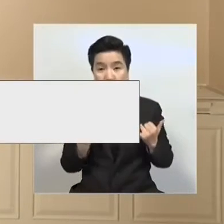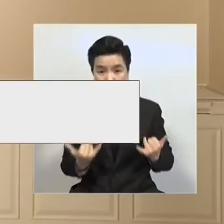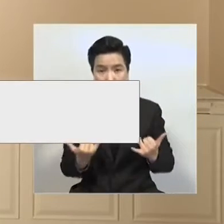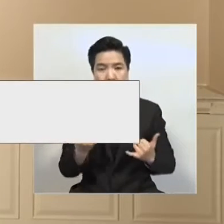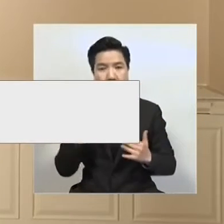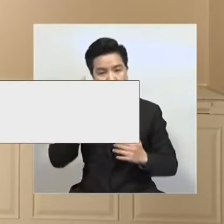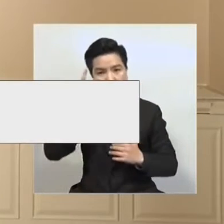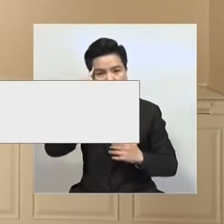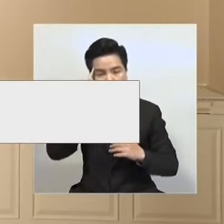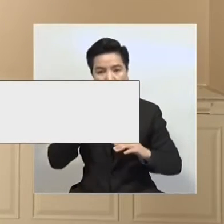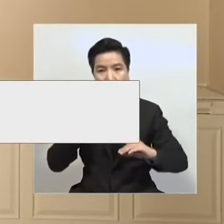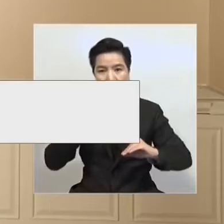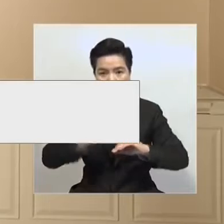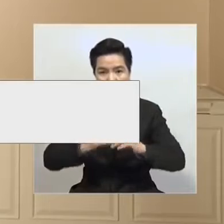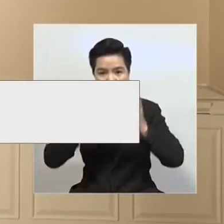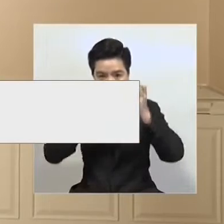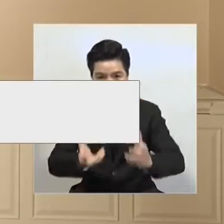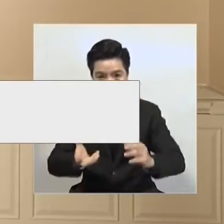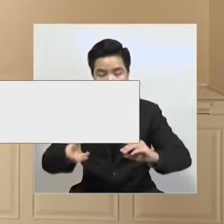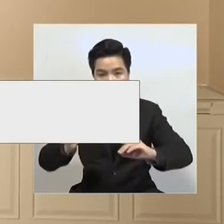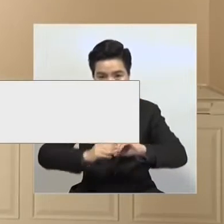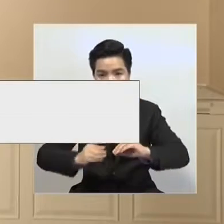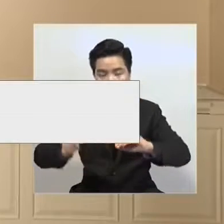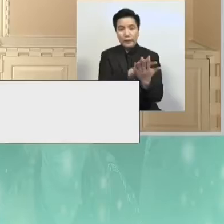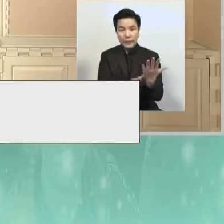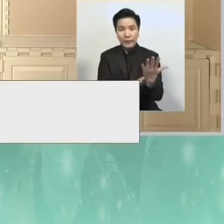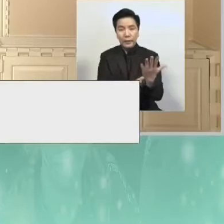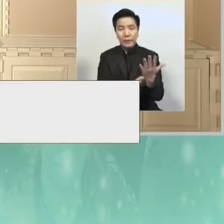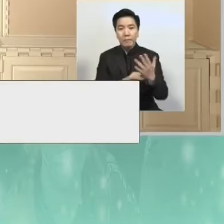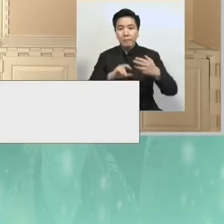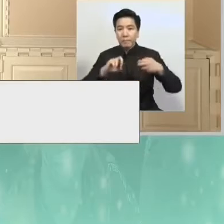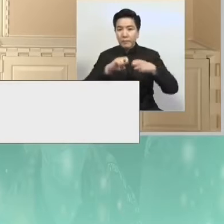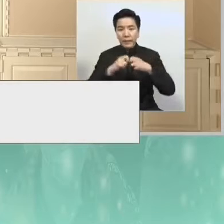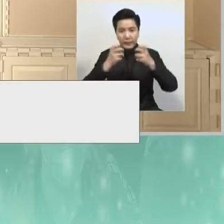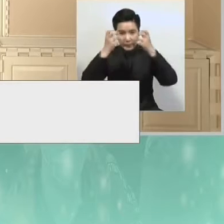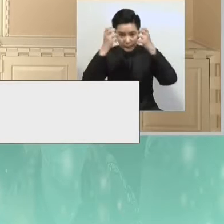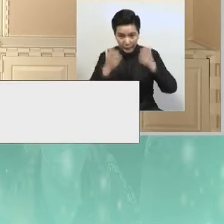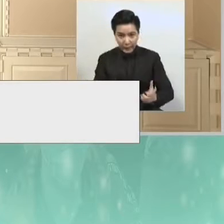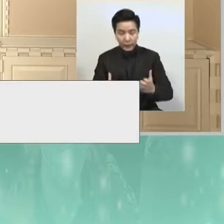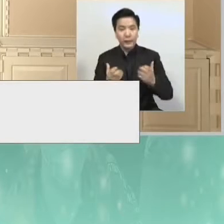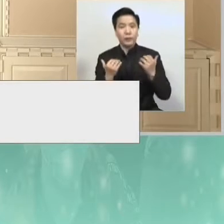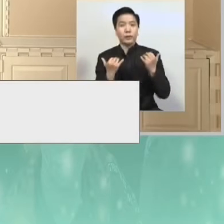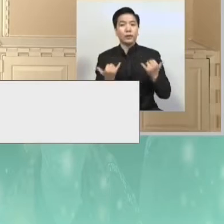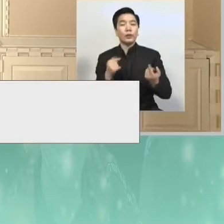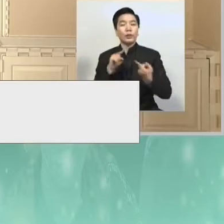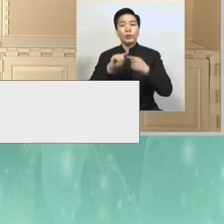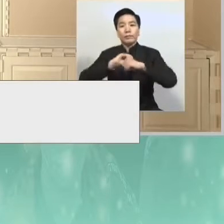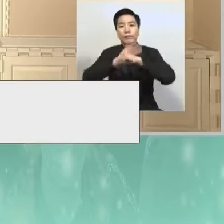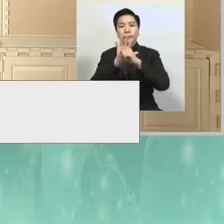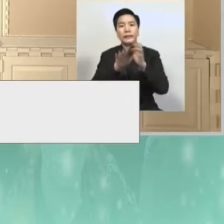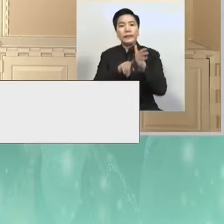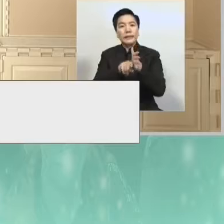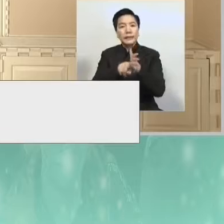also offered assurances that the government is equipped and ready to deal with the worst case scenario. And as